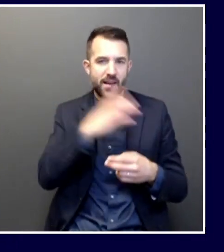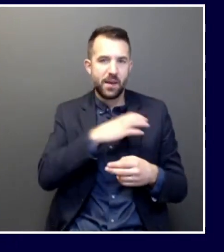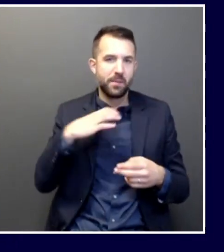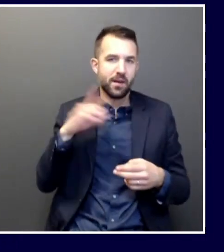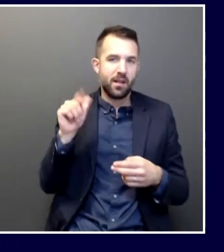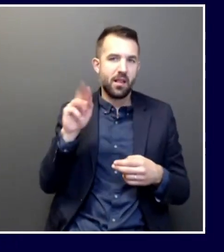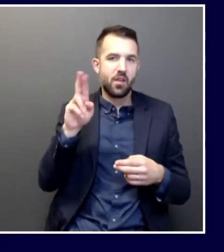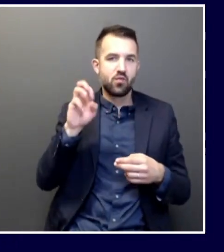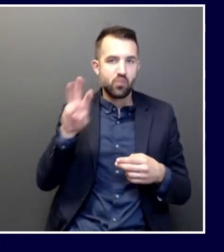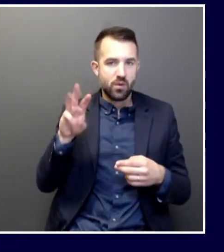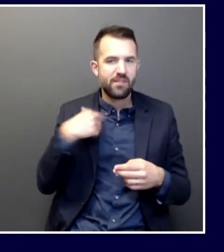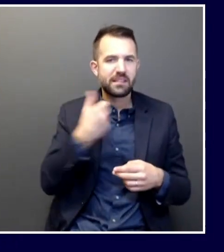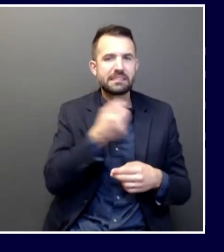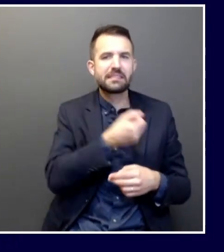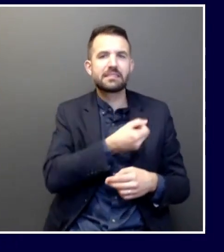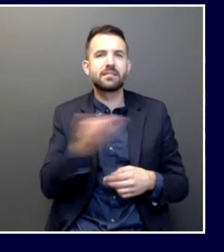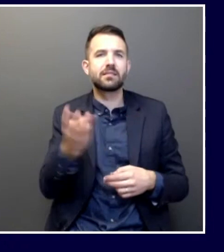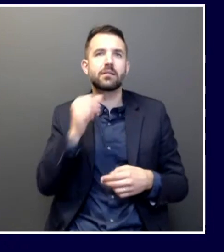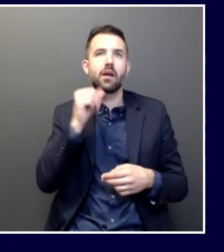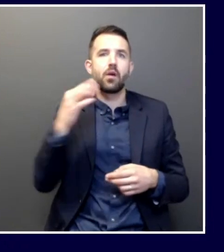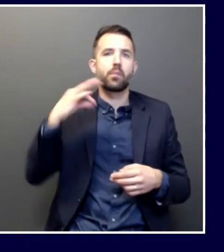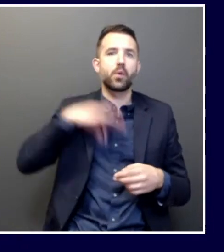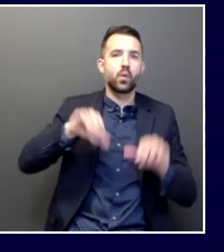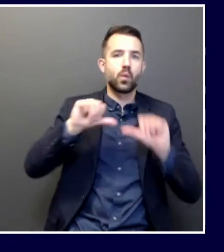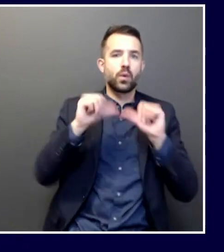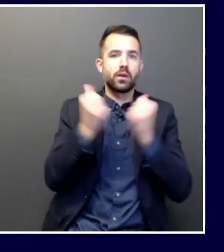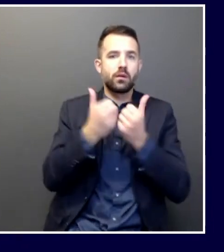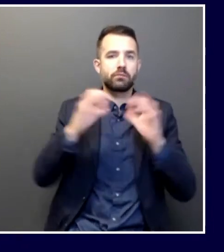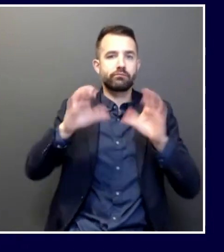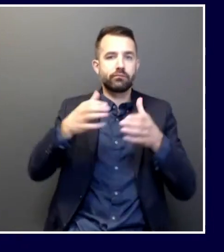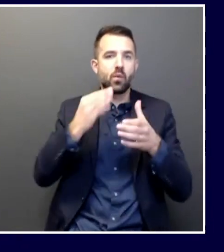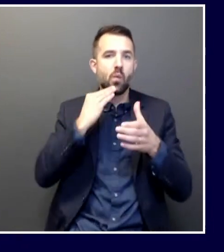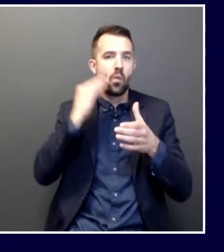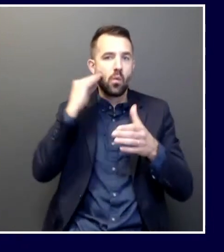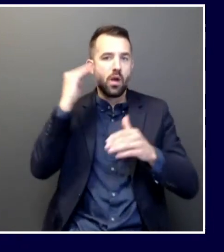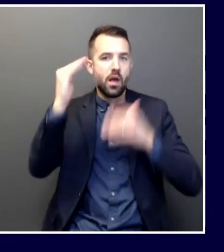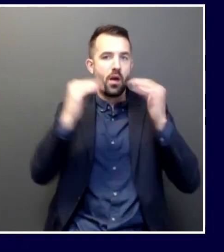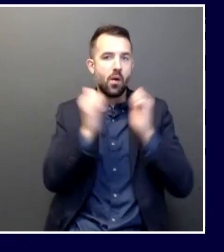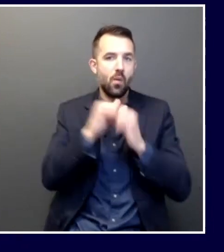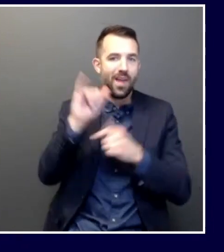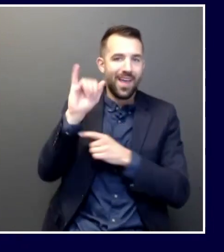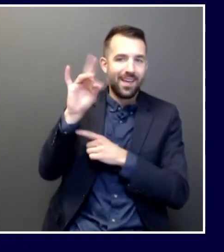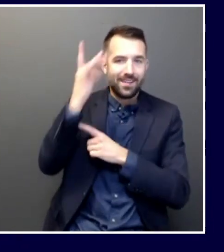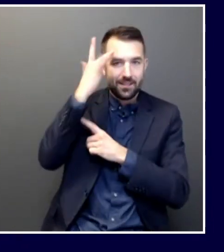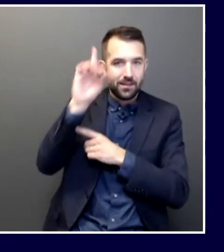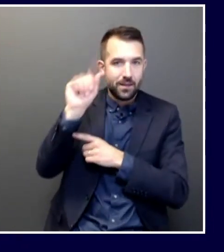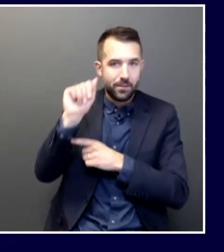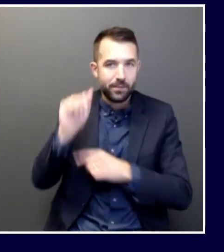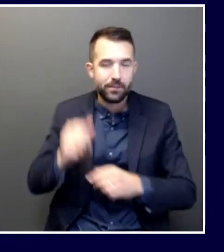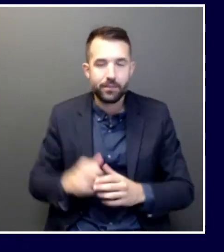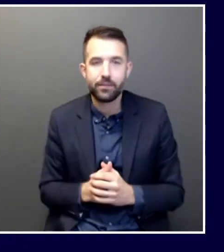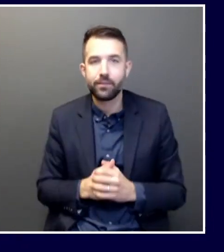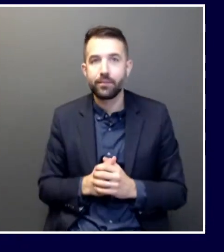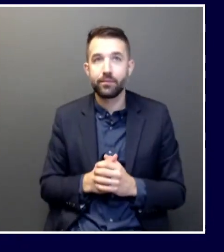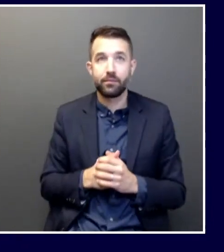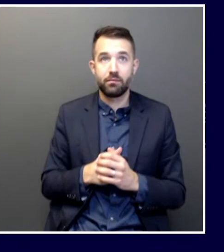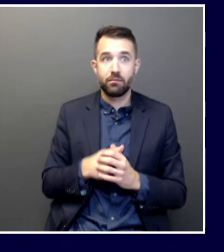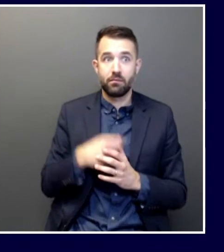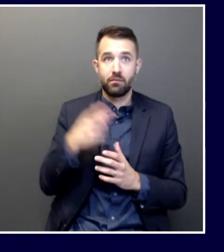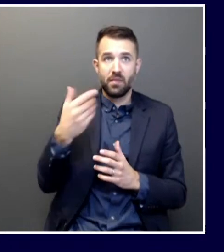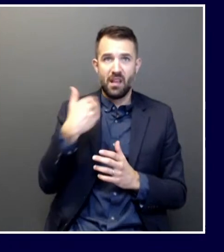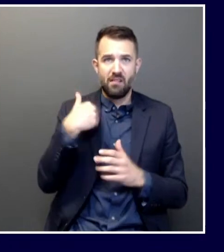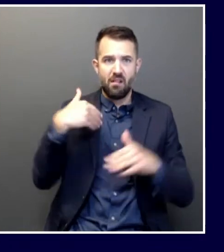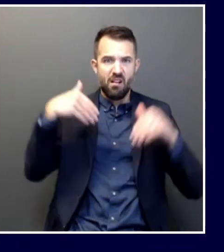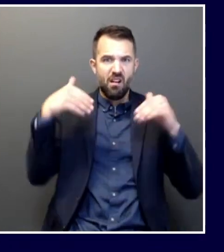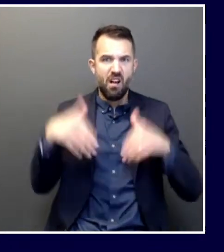homes for adults with intellectual disabilities. And, they're saying there's a real crisis situation that's going to be looming here. Worker shortages already exist.